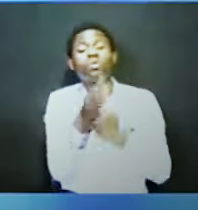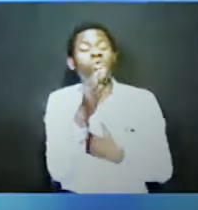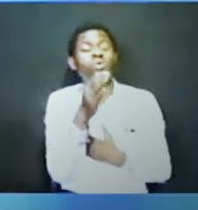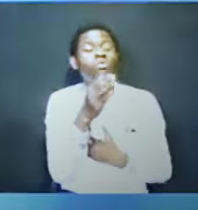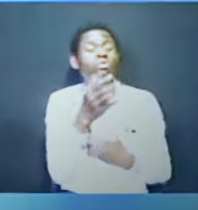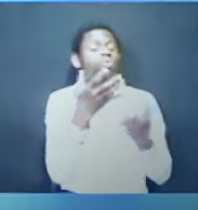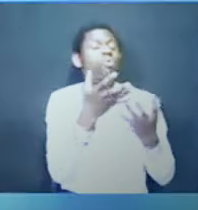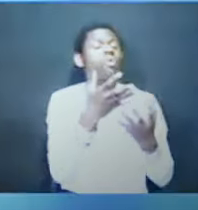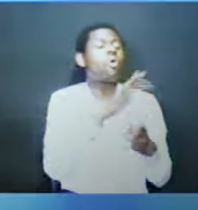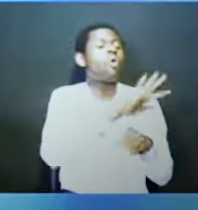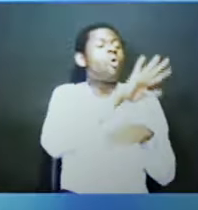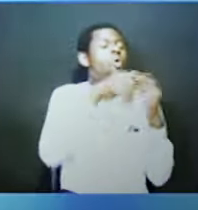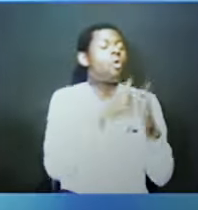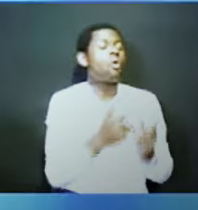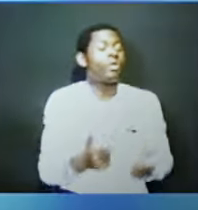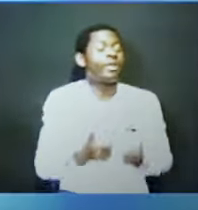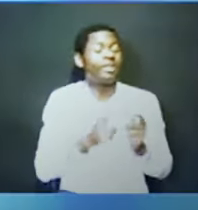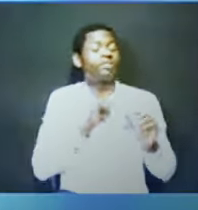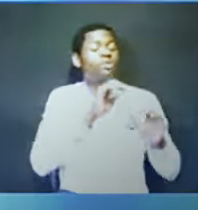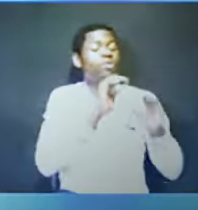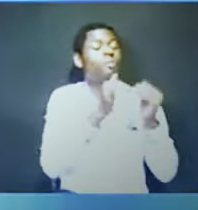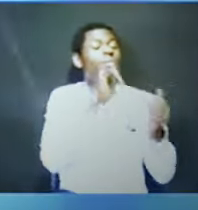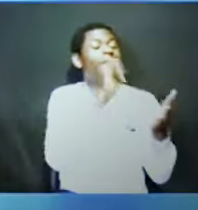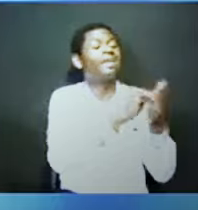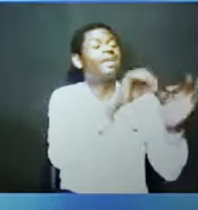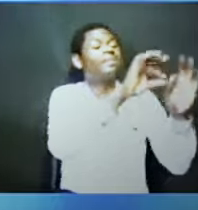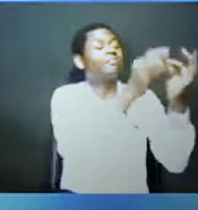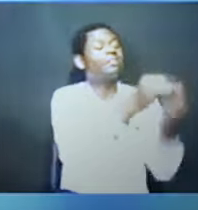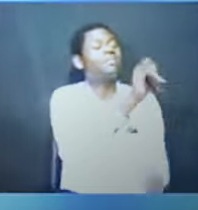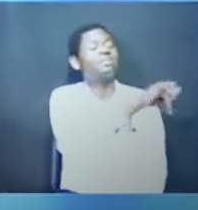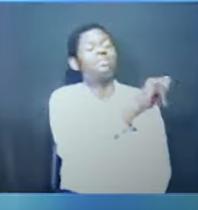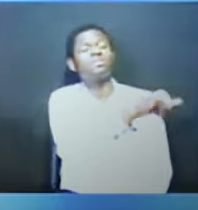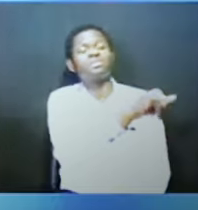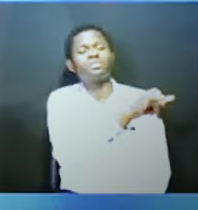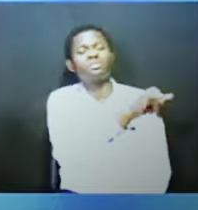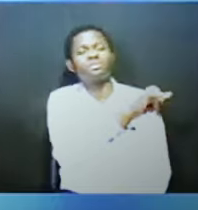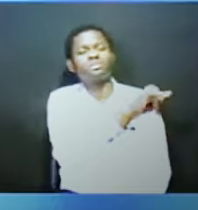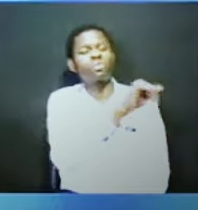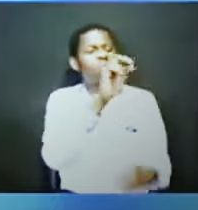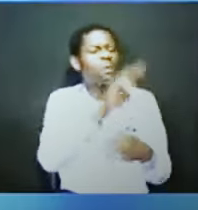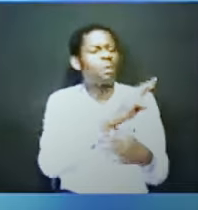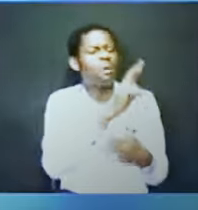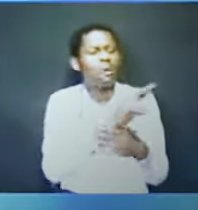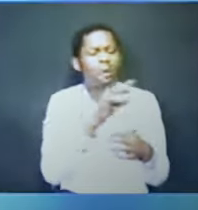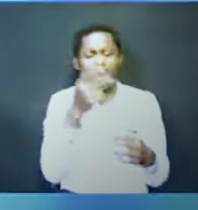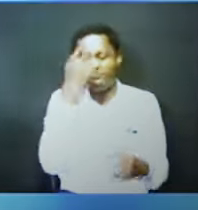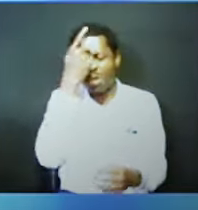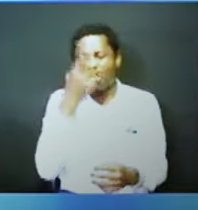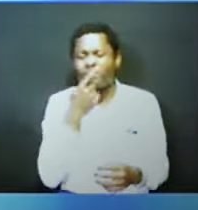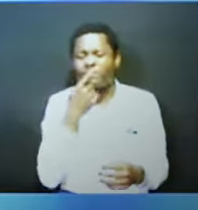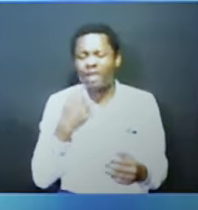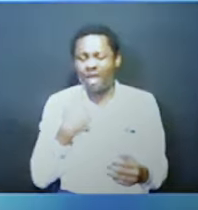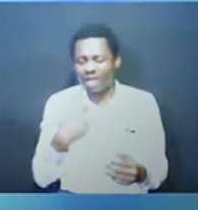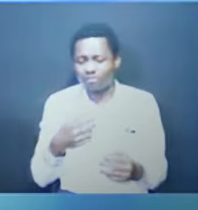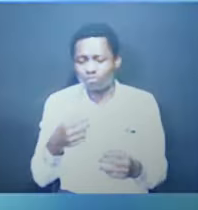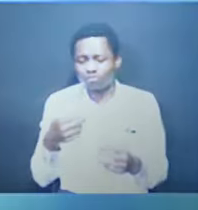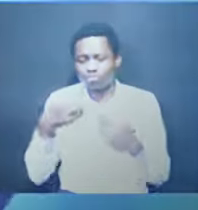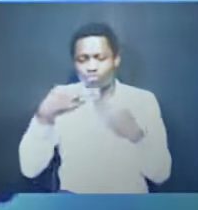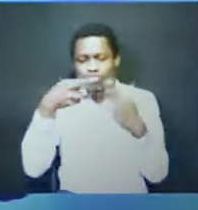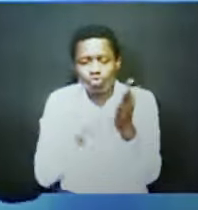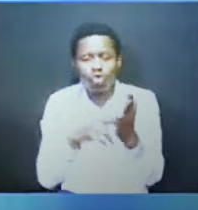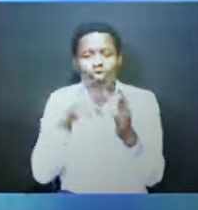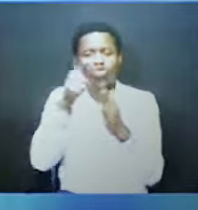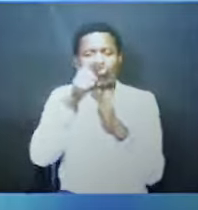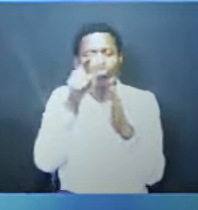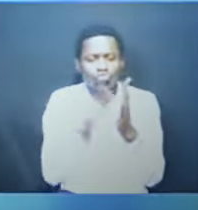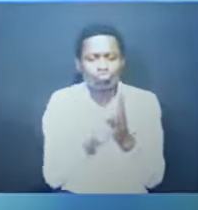living, or that parents should set rigorous laws and rules